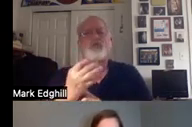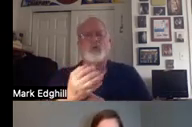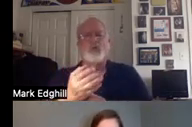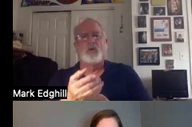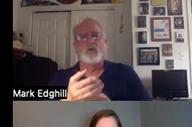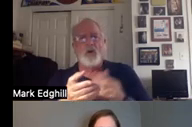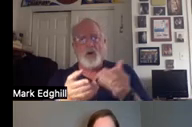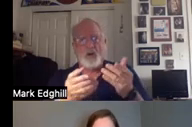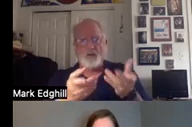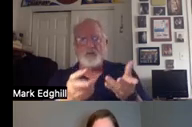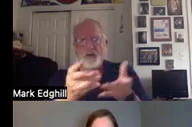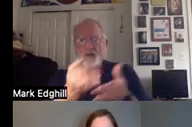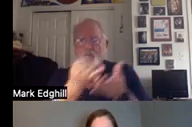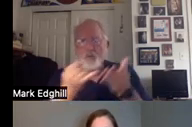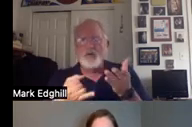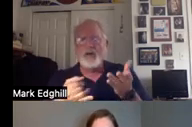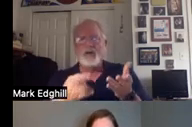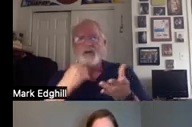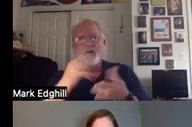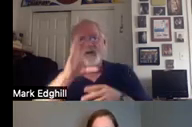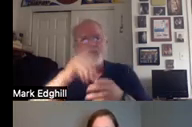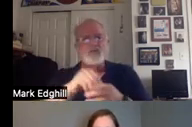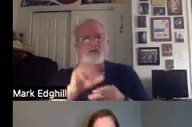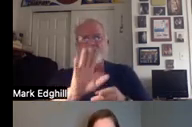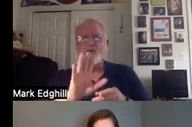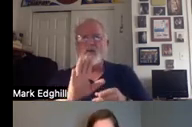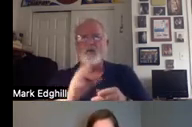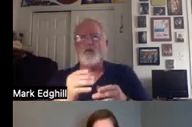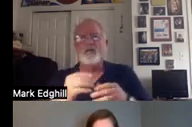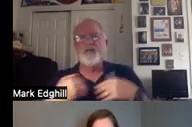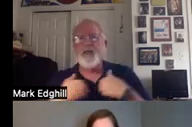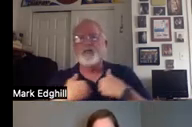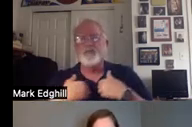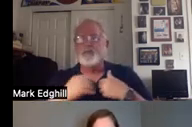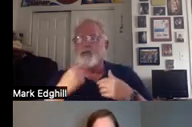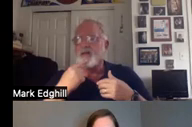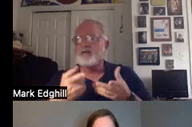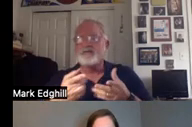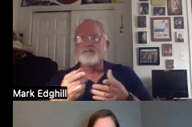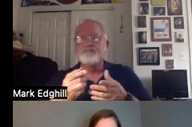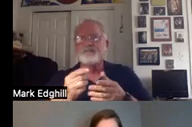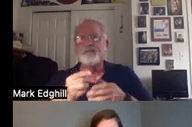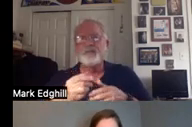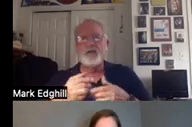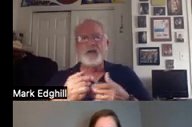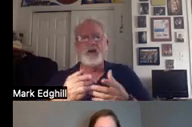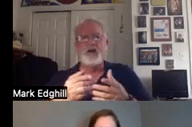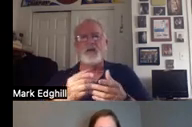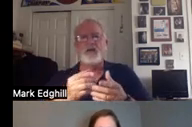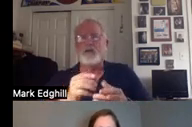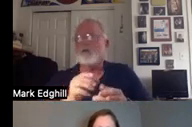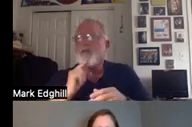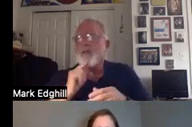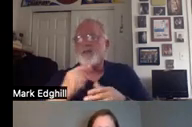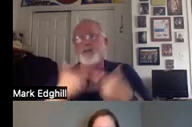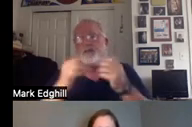culture. Of his work and through his art. And he includes animals, a lot of